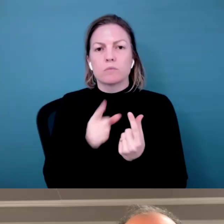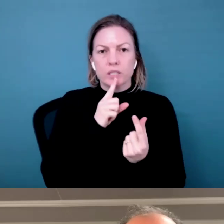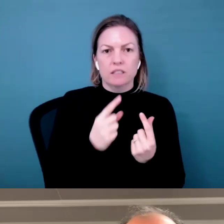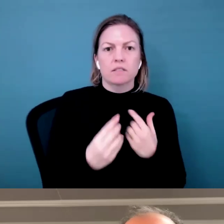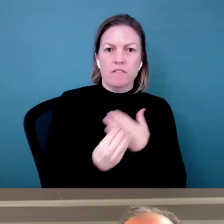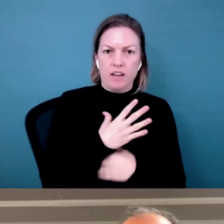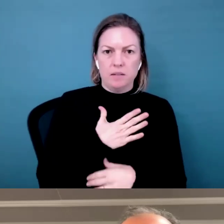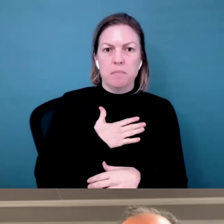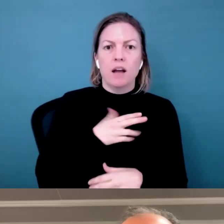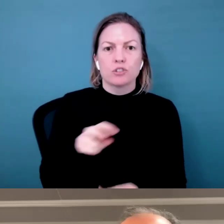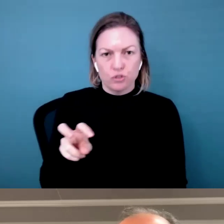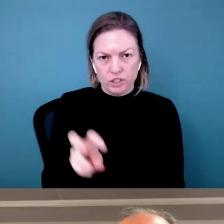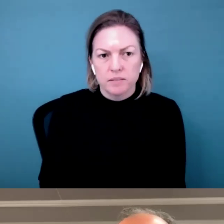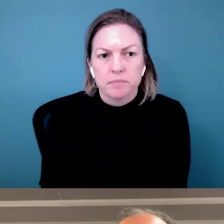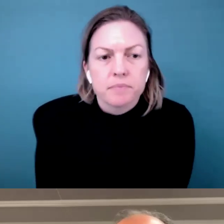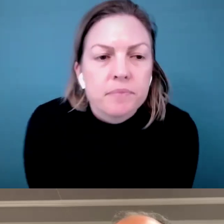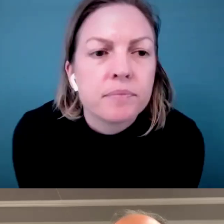male.